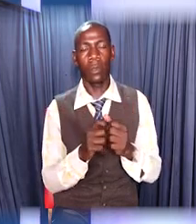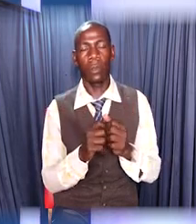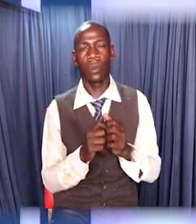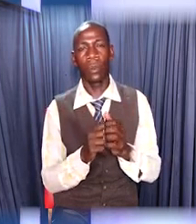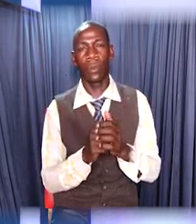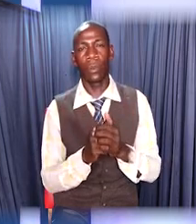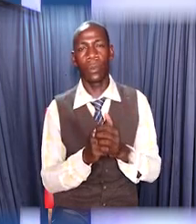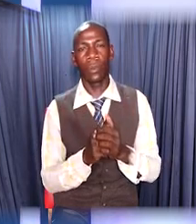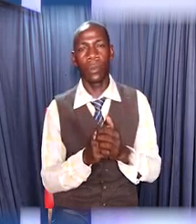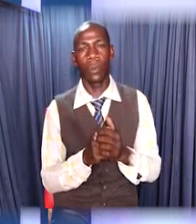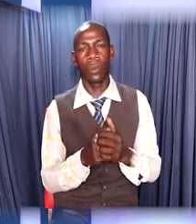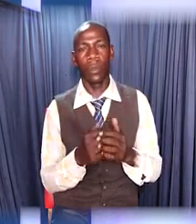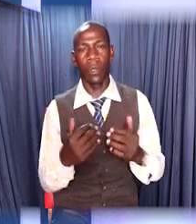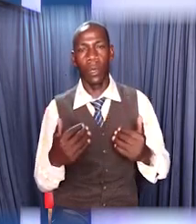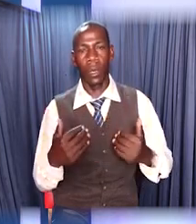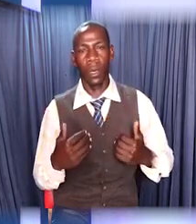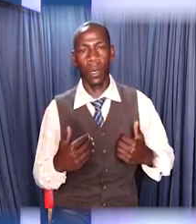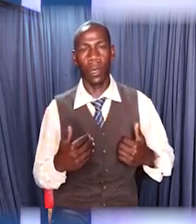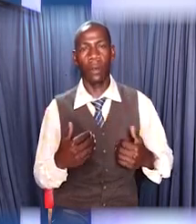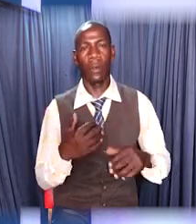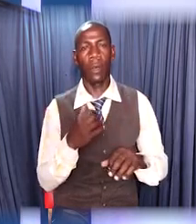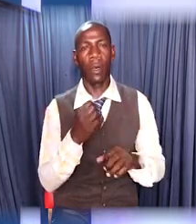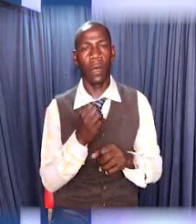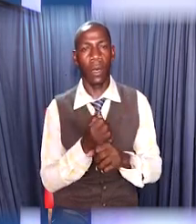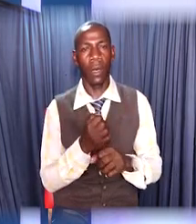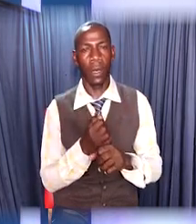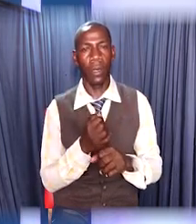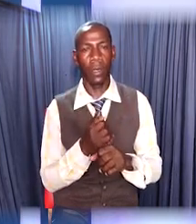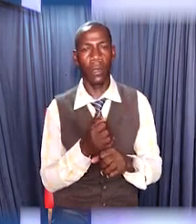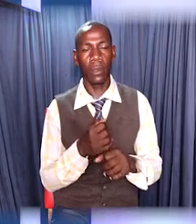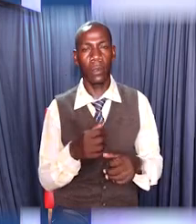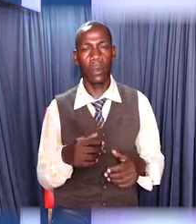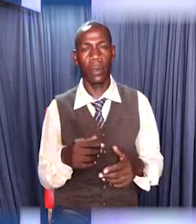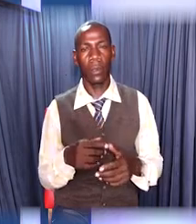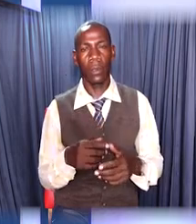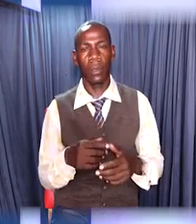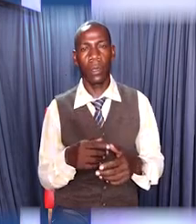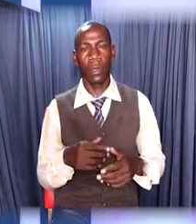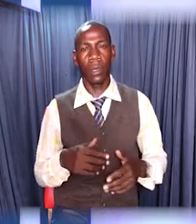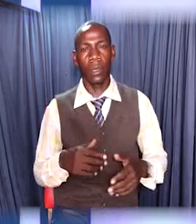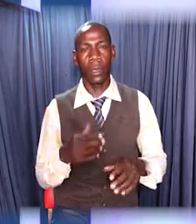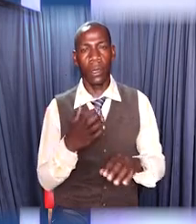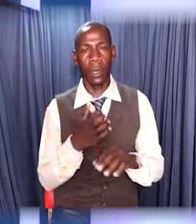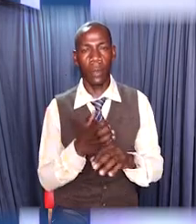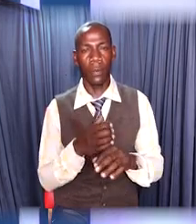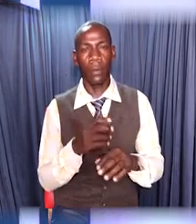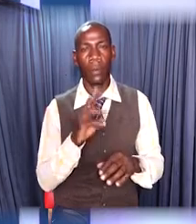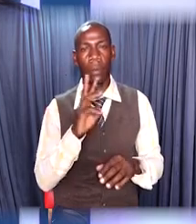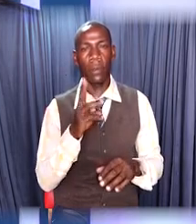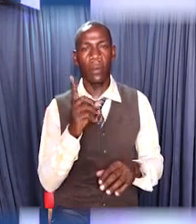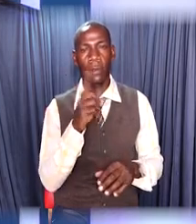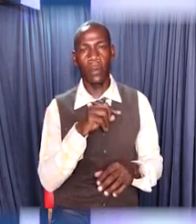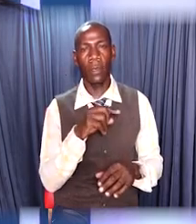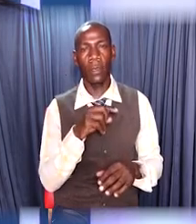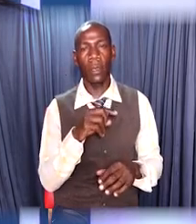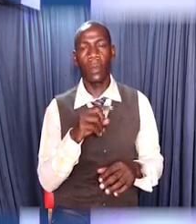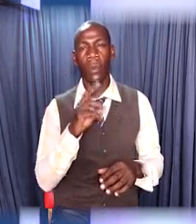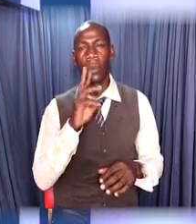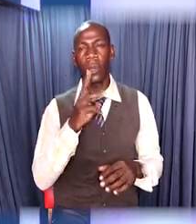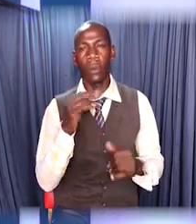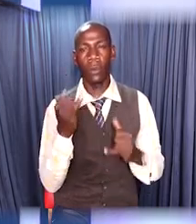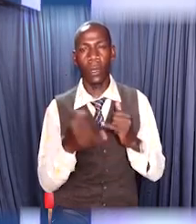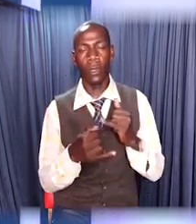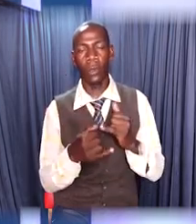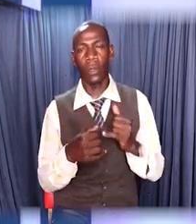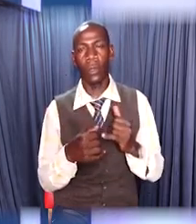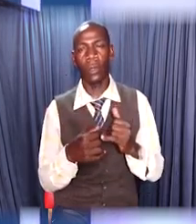11:6. Kuna hali ngumu kweli. You are truly in a very difficult state. Lakini hali ngumu hii itaisha. But the state will come to an na itaisha, end. And it